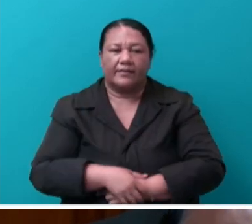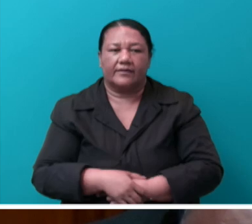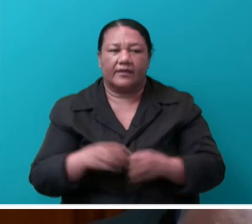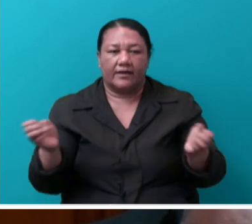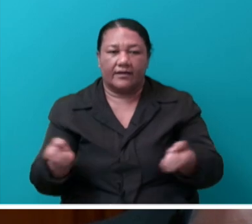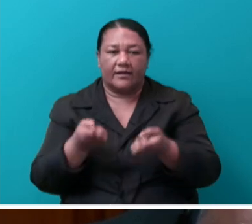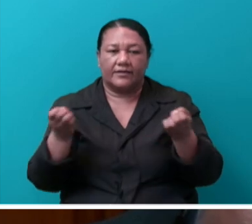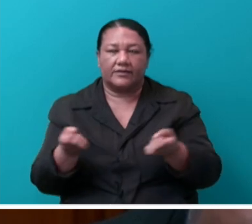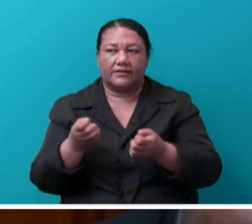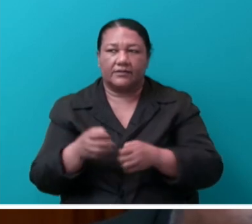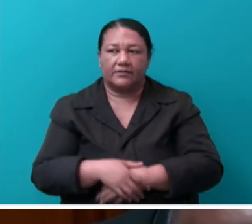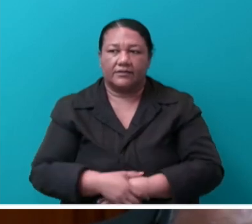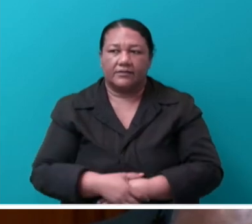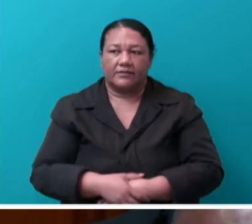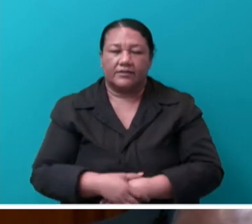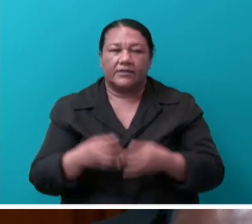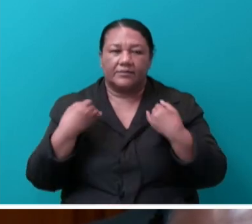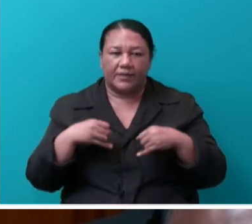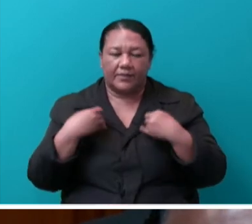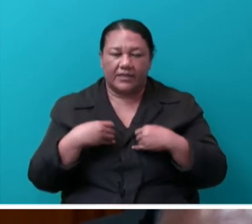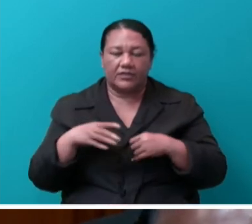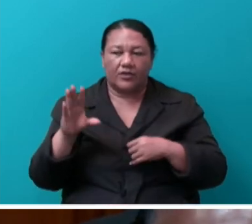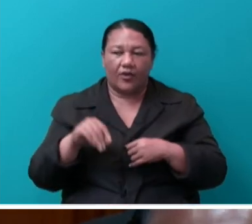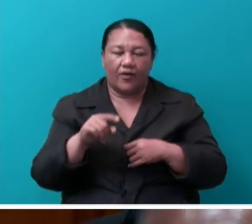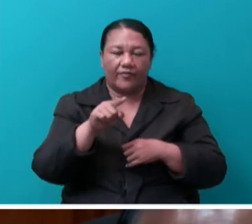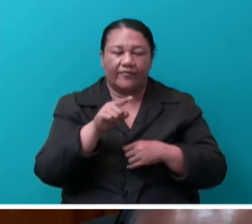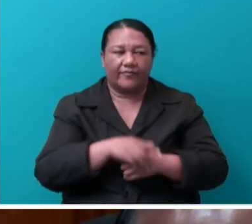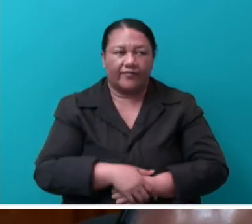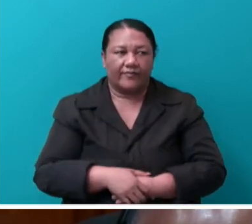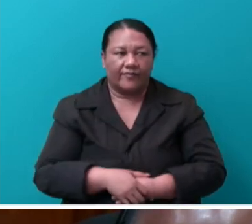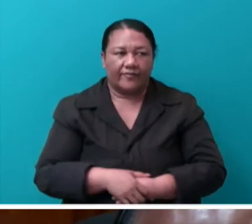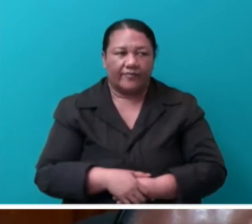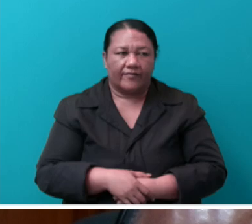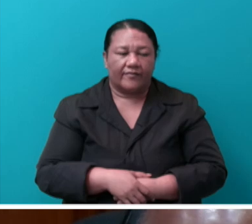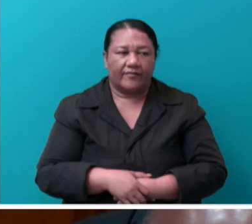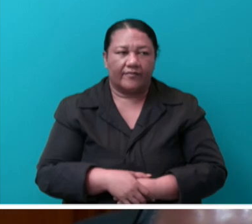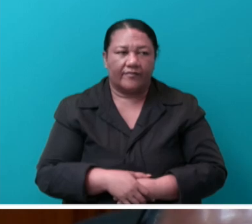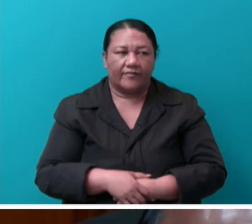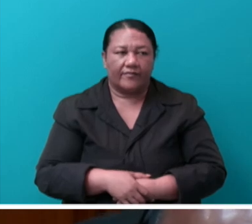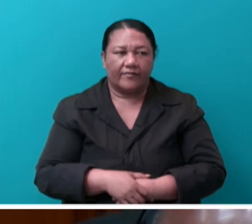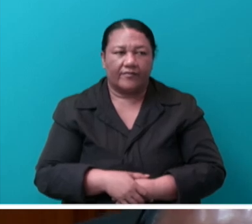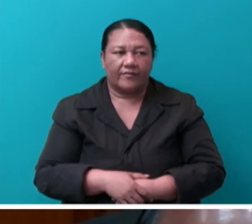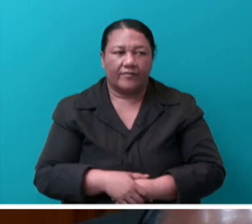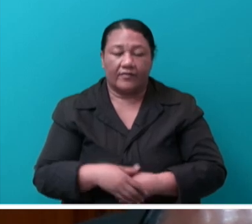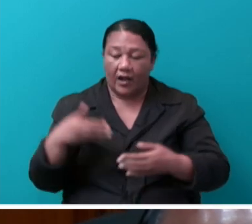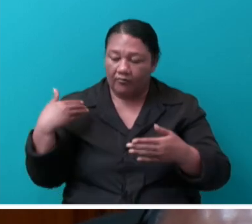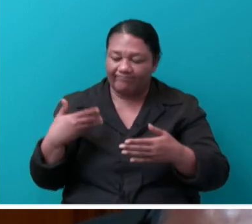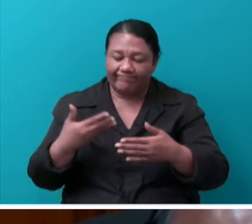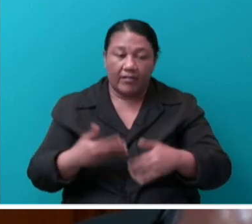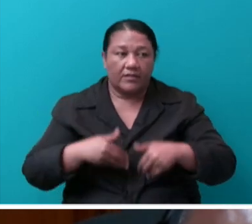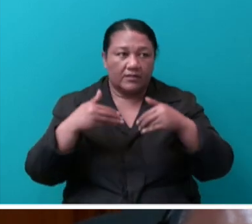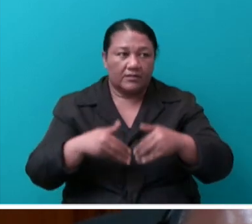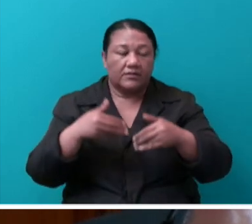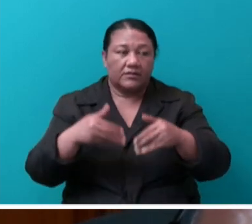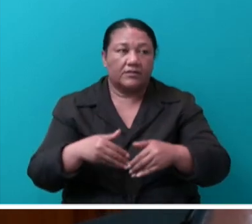encouraging the implementation of the NAP-GBV, since it certainly is a bipartisan effort, as it